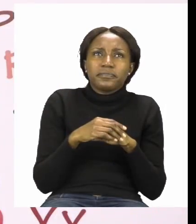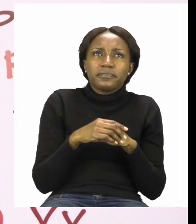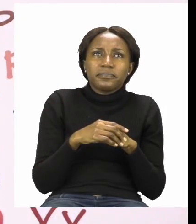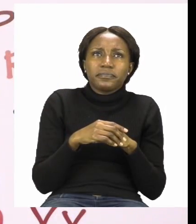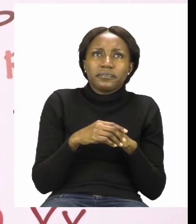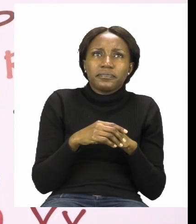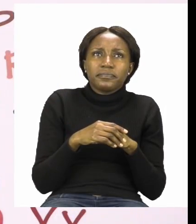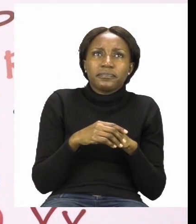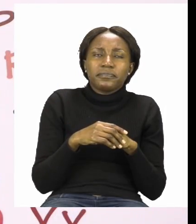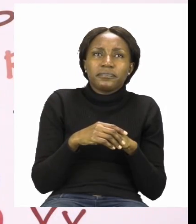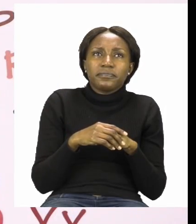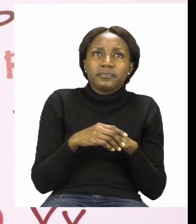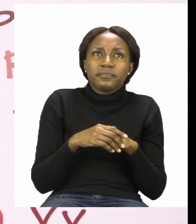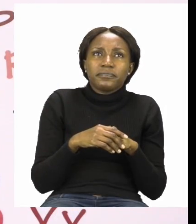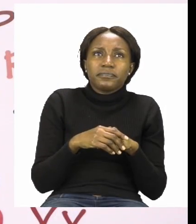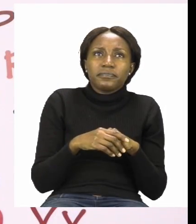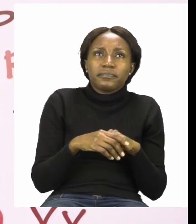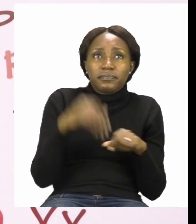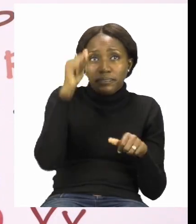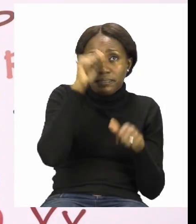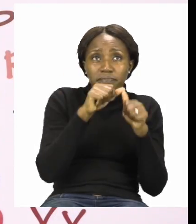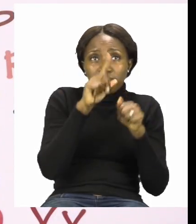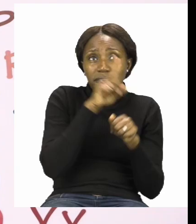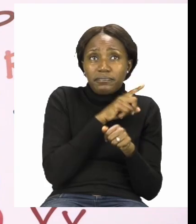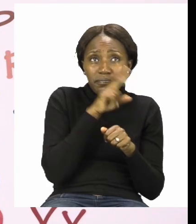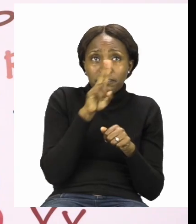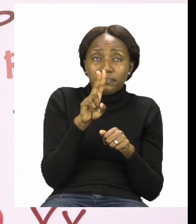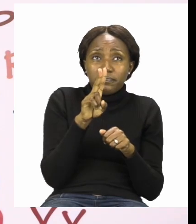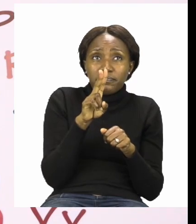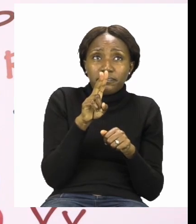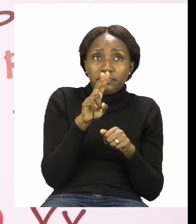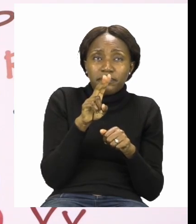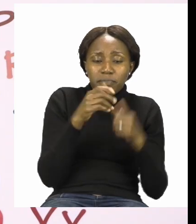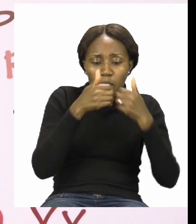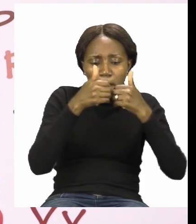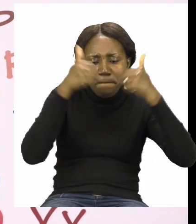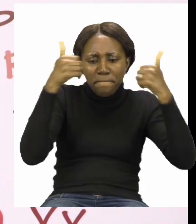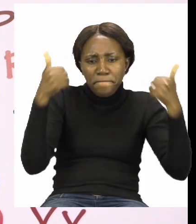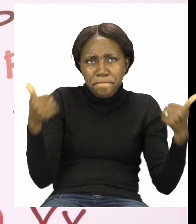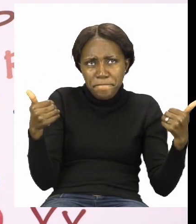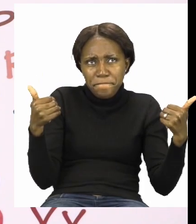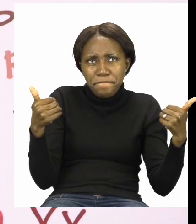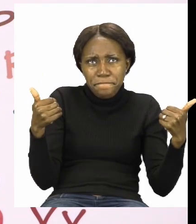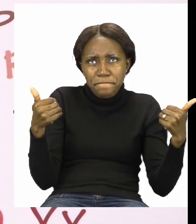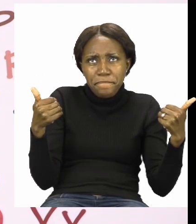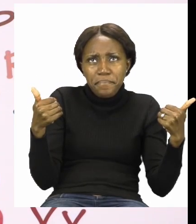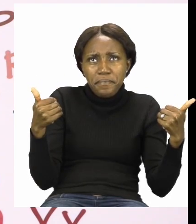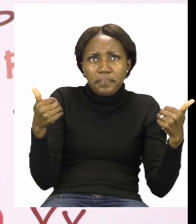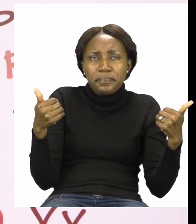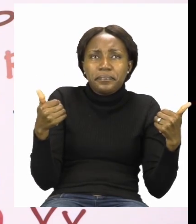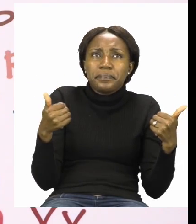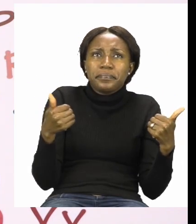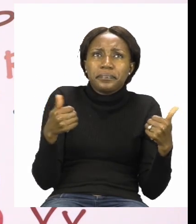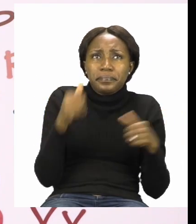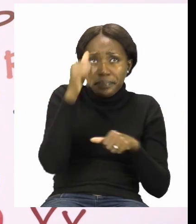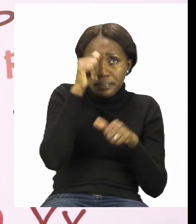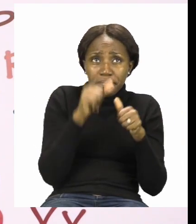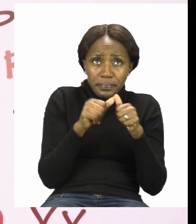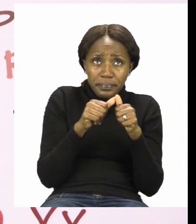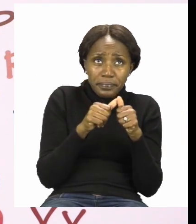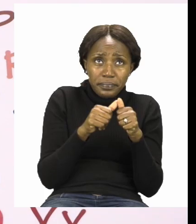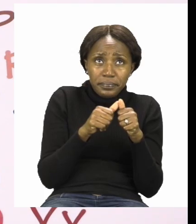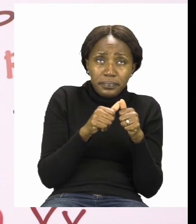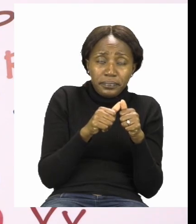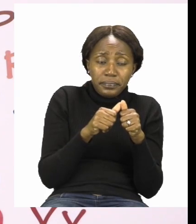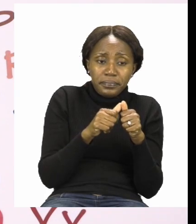look. Now 12 is on the board and we need to break it down. Now remember, we have